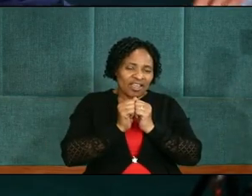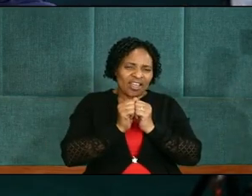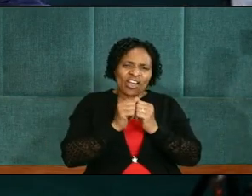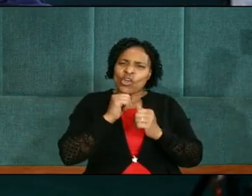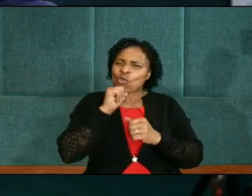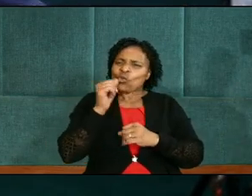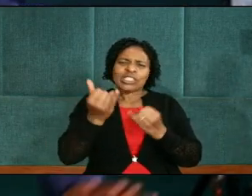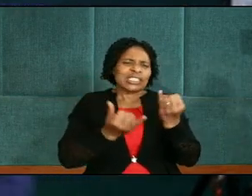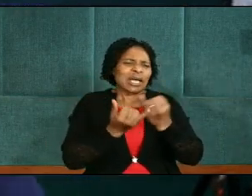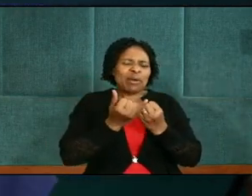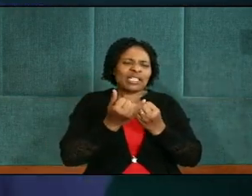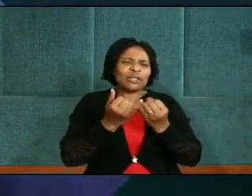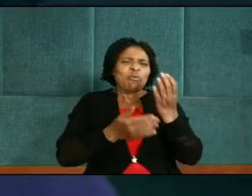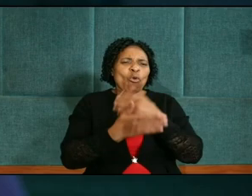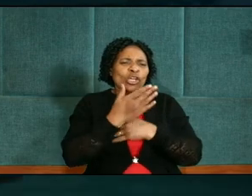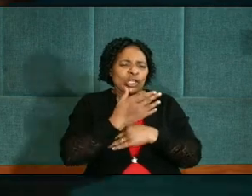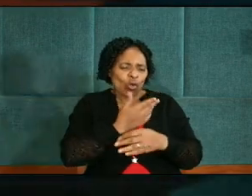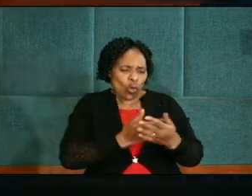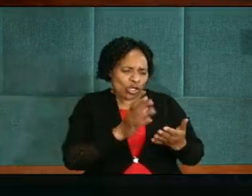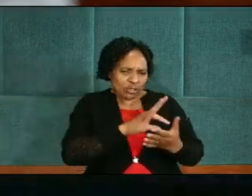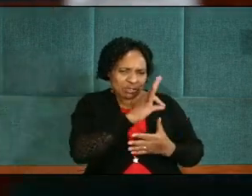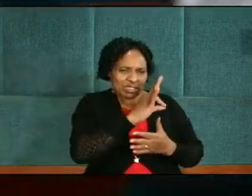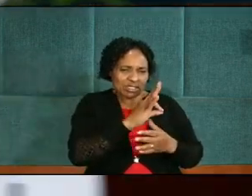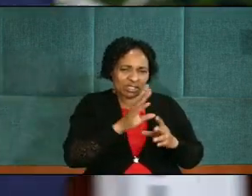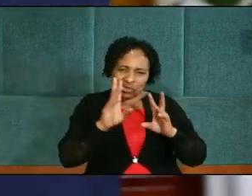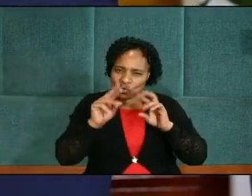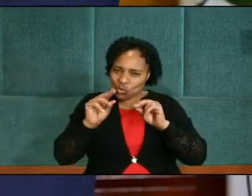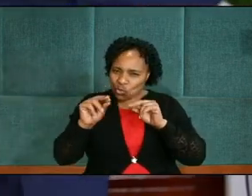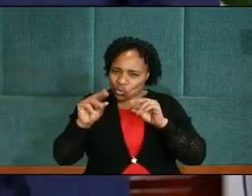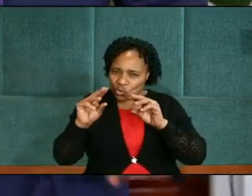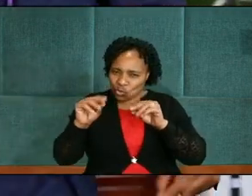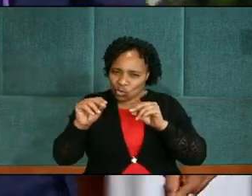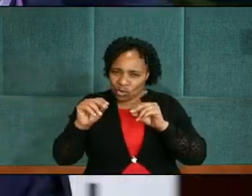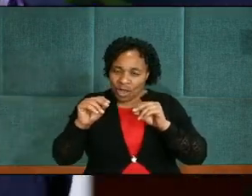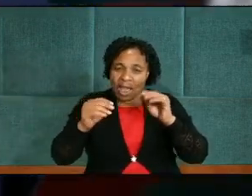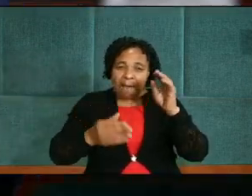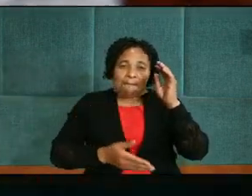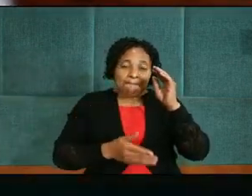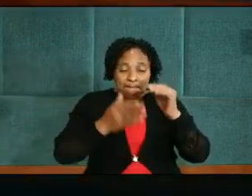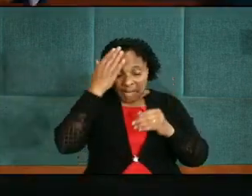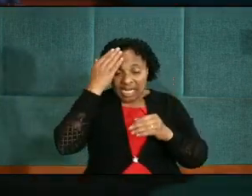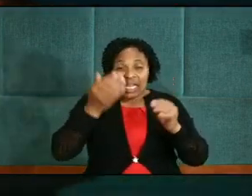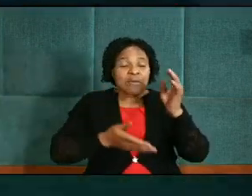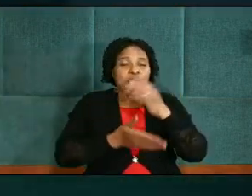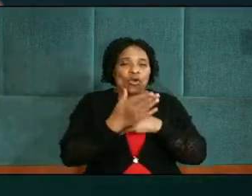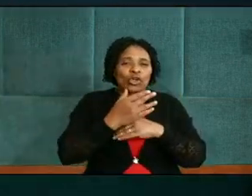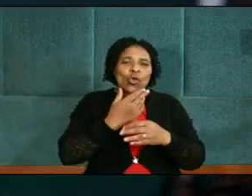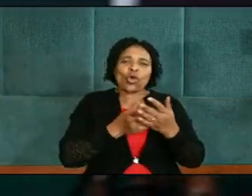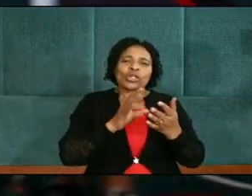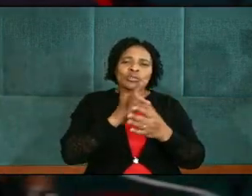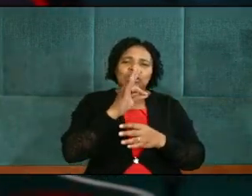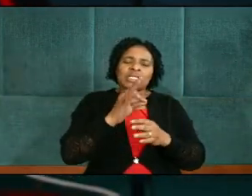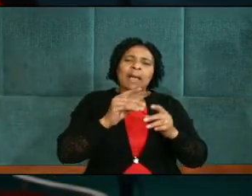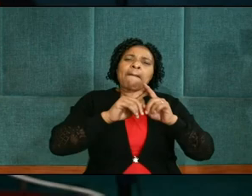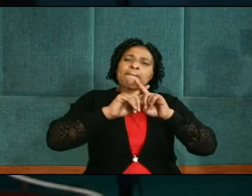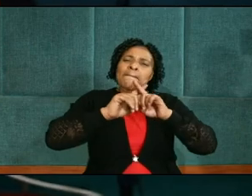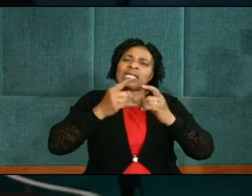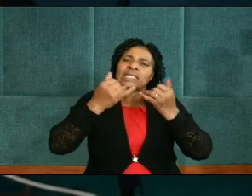Sabbath morning Holy Ghost. No. It's a Monday morning Holy Ghost, Tuesday morning Holy Ghost. It's